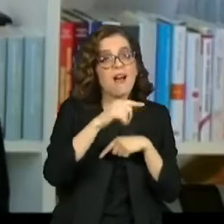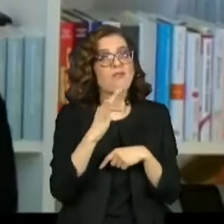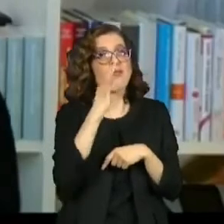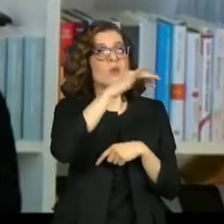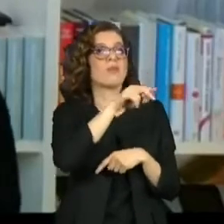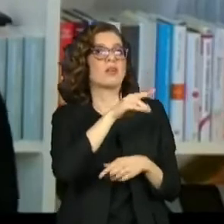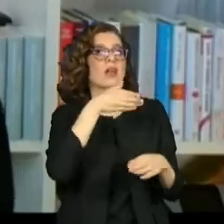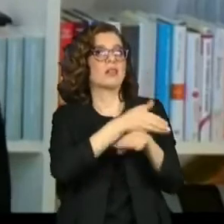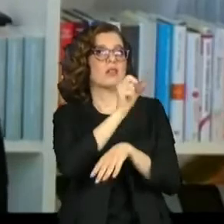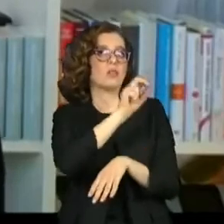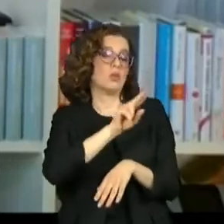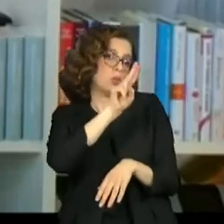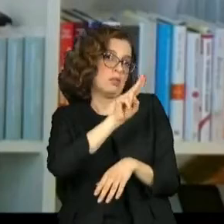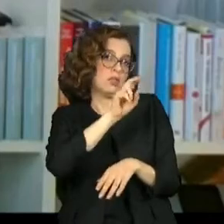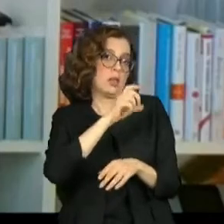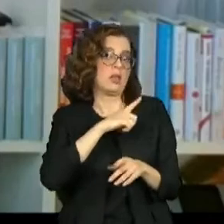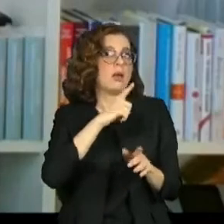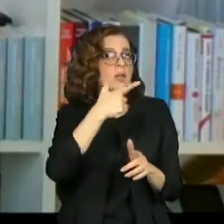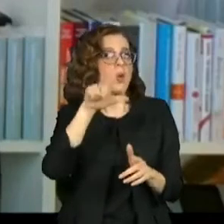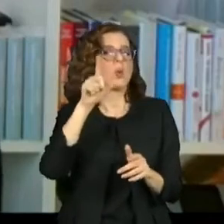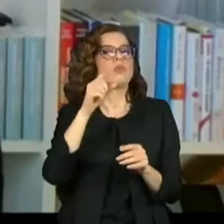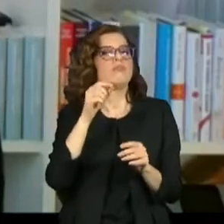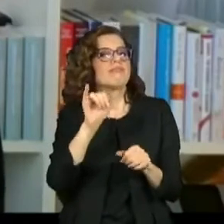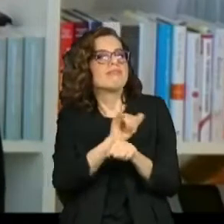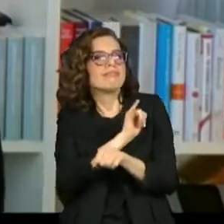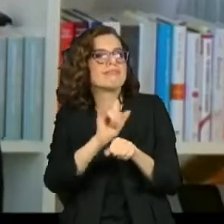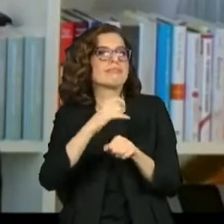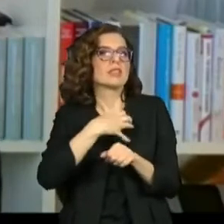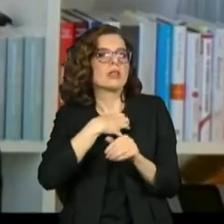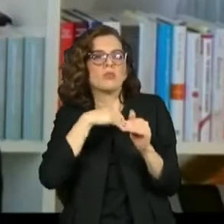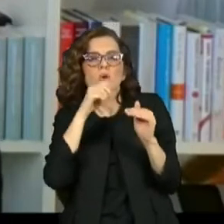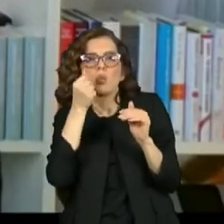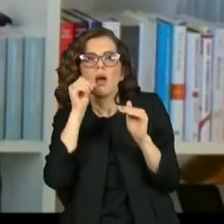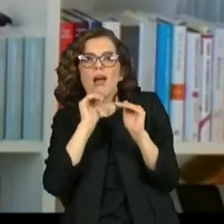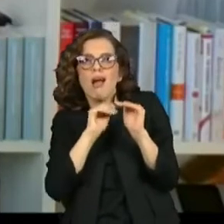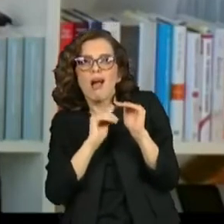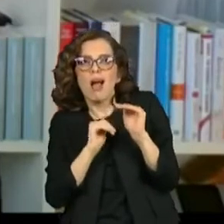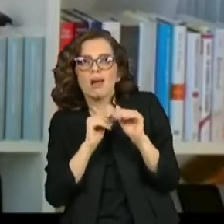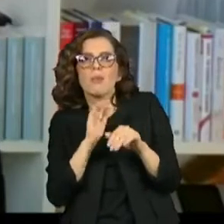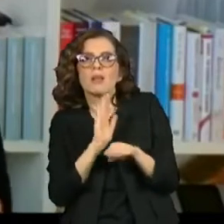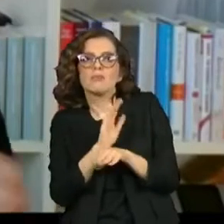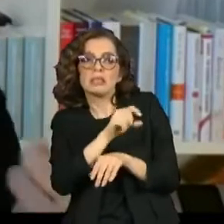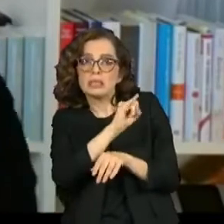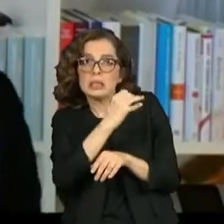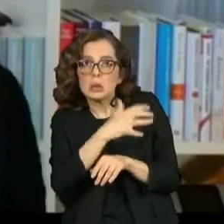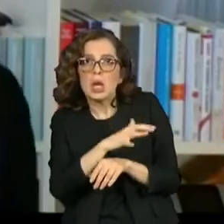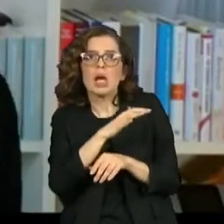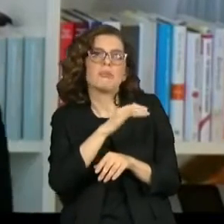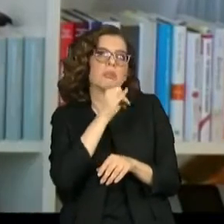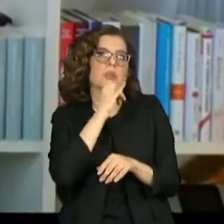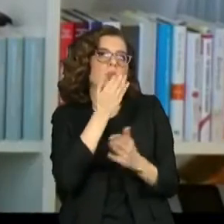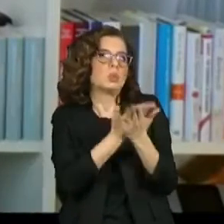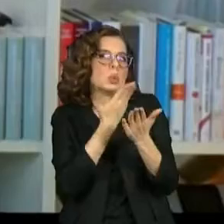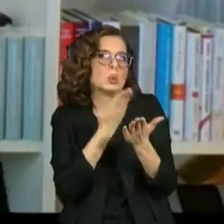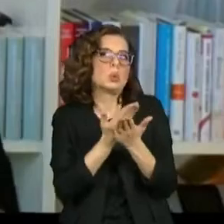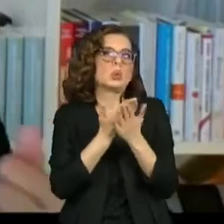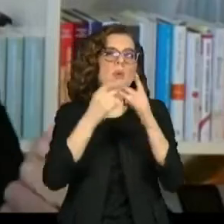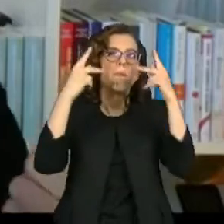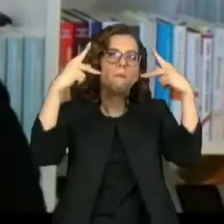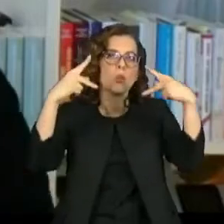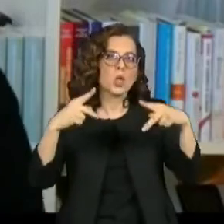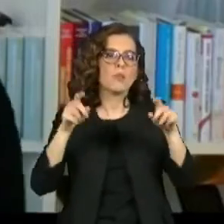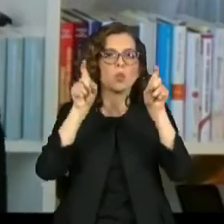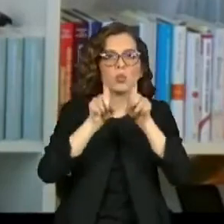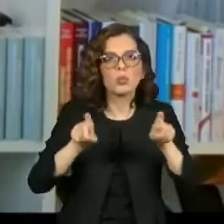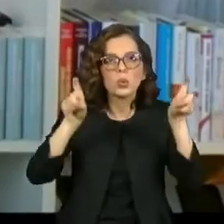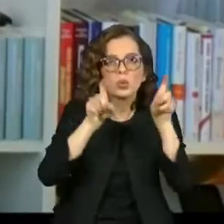if you don't want to go to university, you have a pot that enables you to, say, get skills in how to